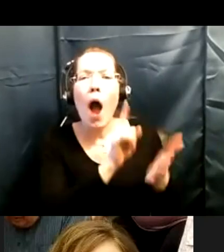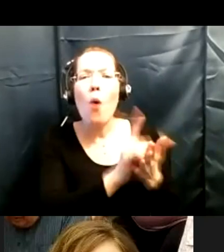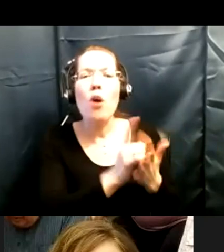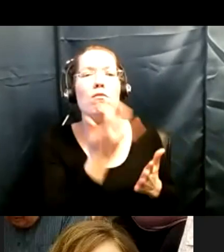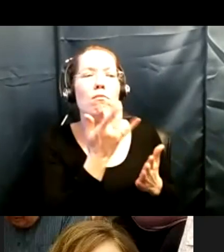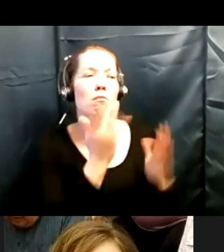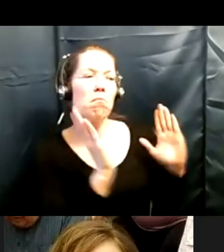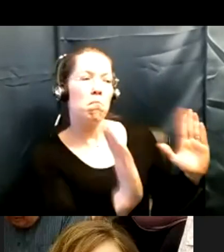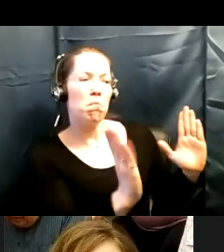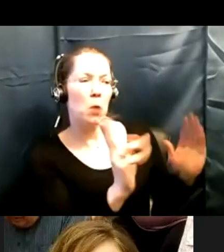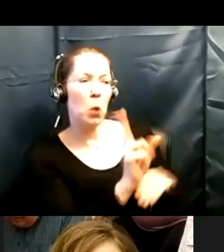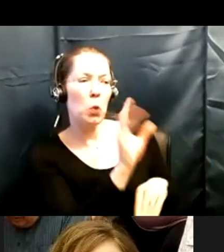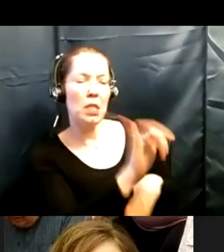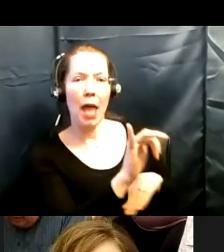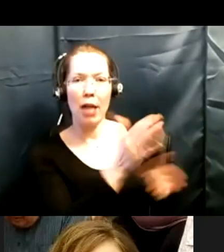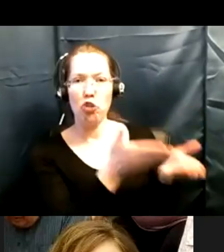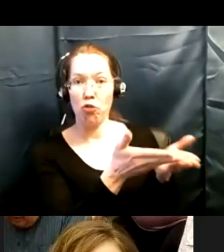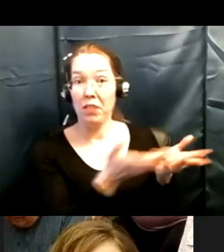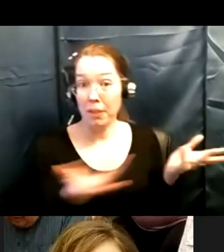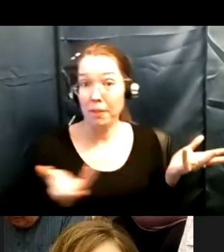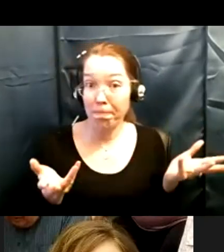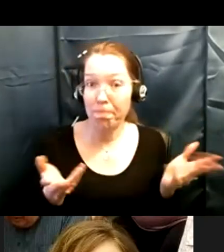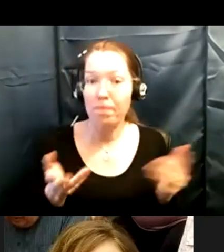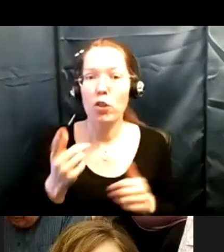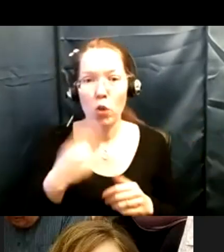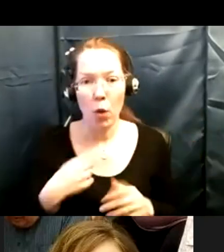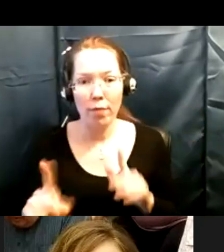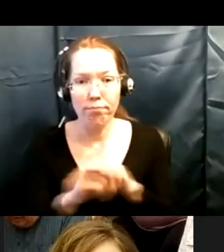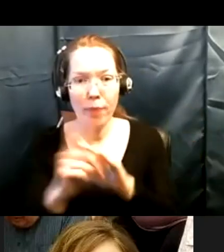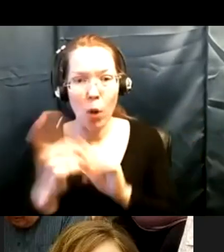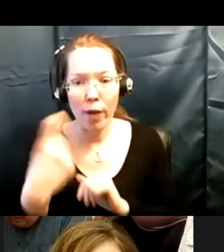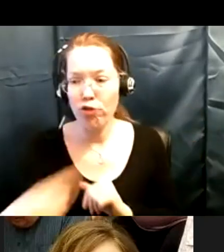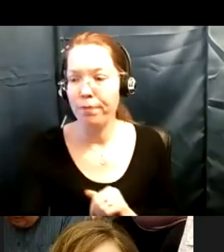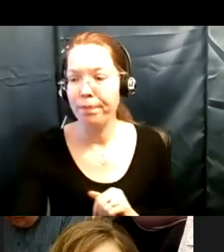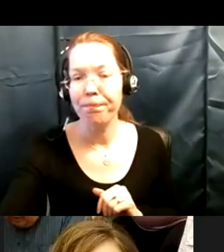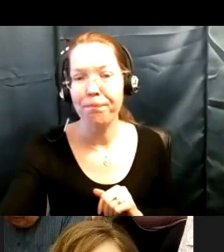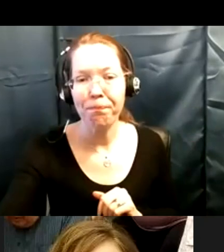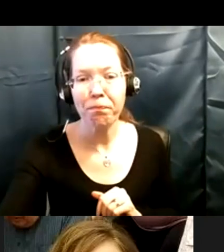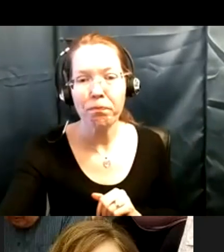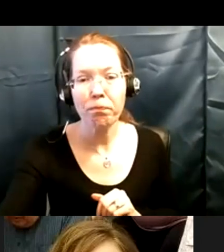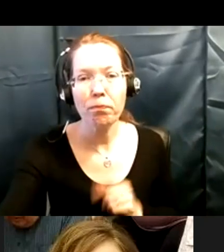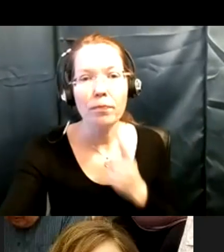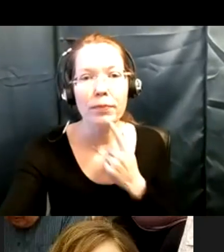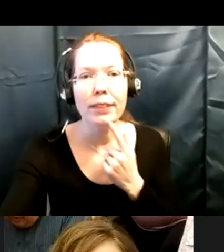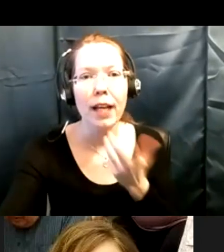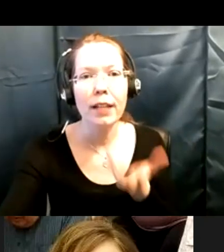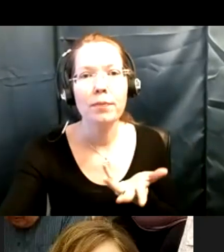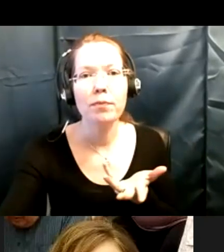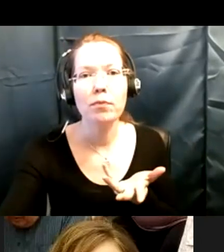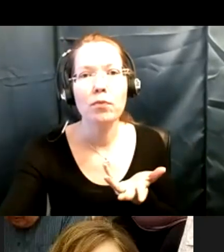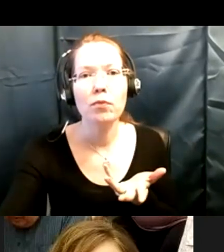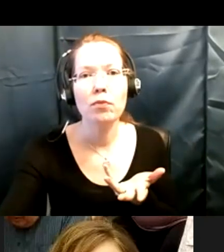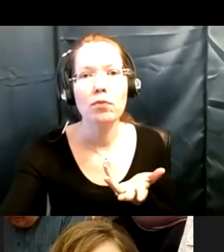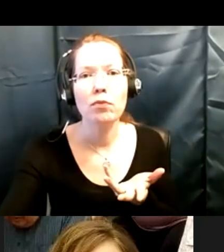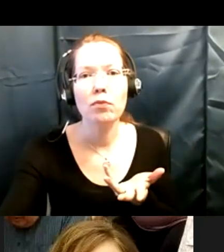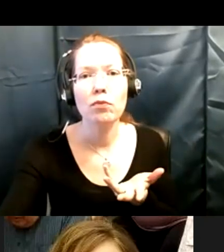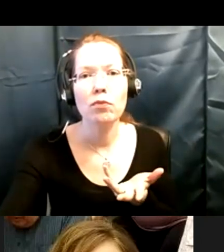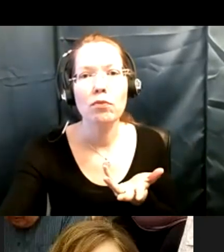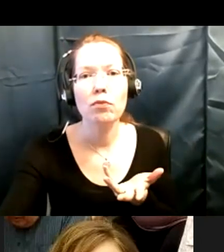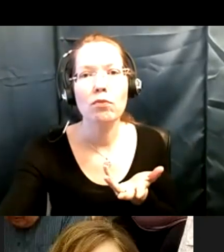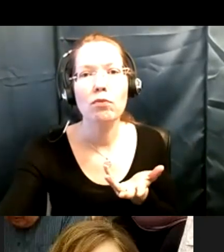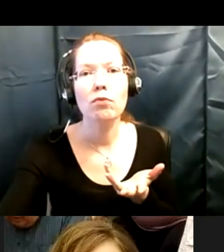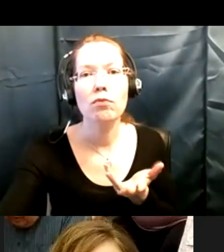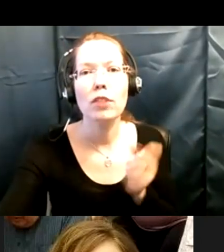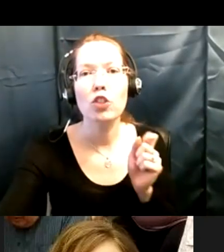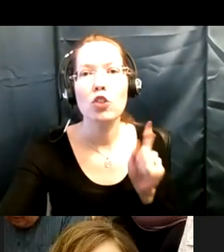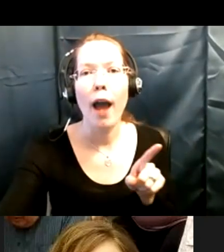active. All right, we do have a question here, and this is from Becky, who asks,